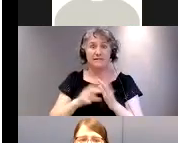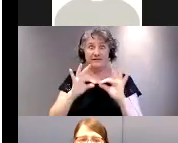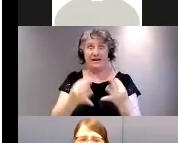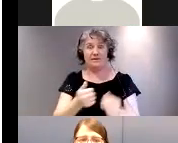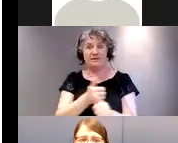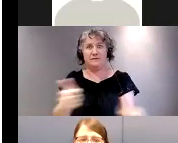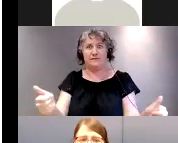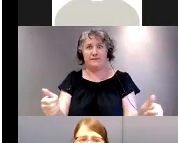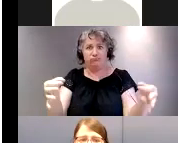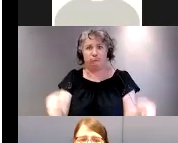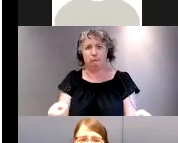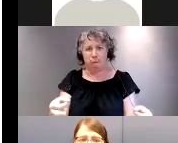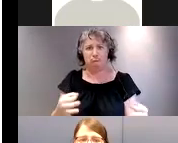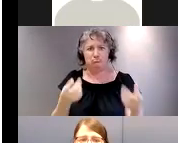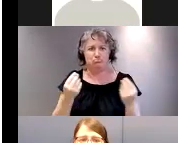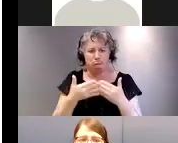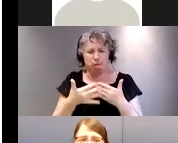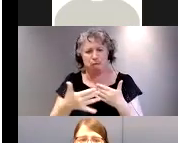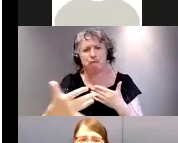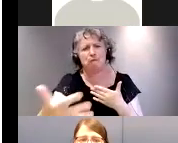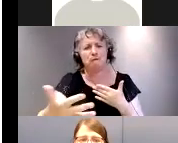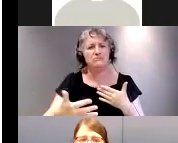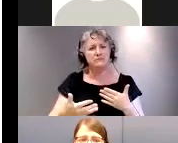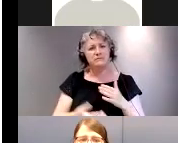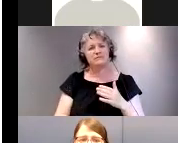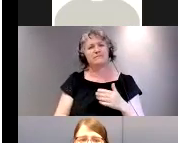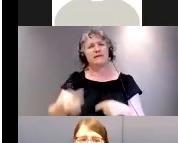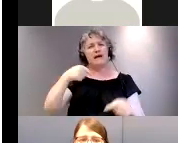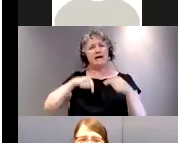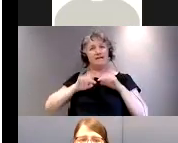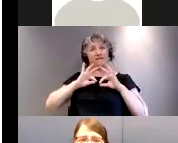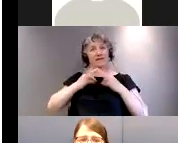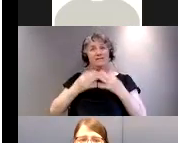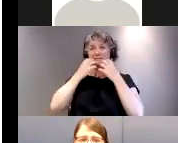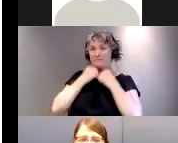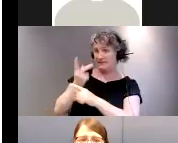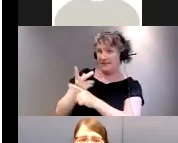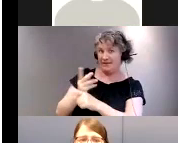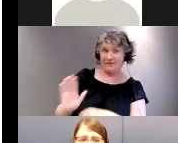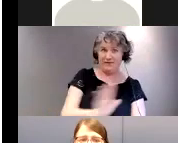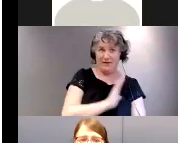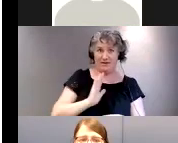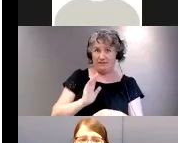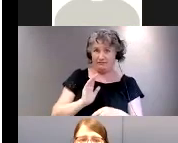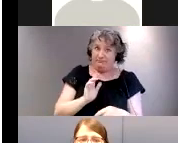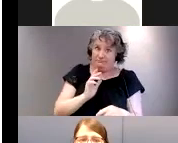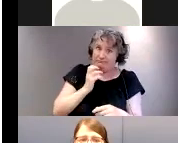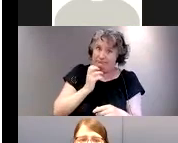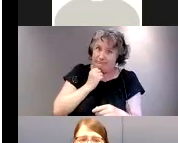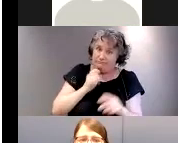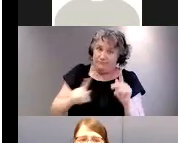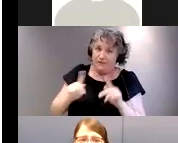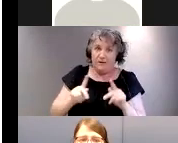kind of going back, kind of a return to families taking care of their own, right? So grandparents that lived at home in